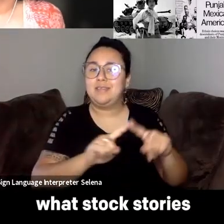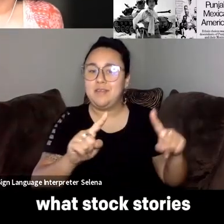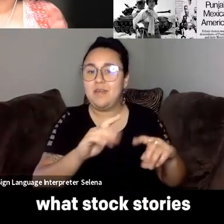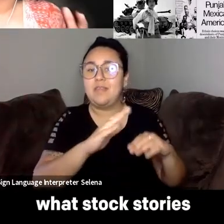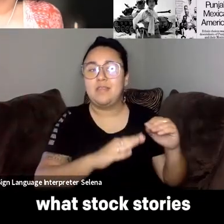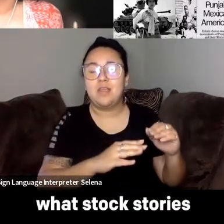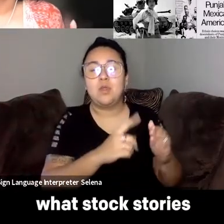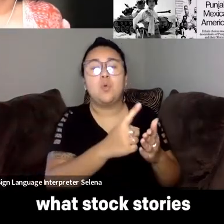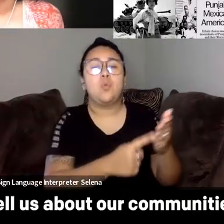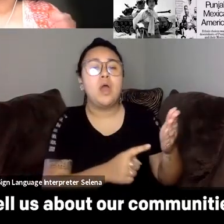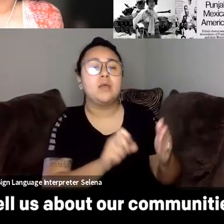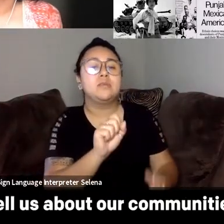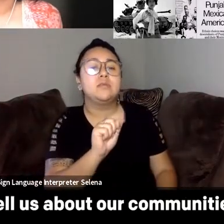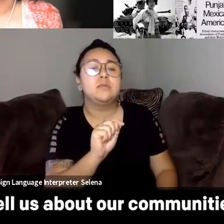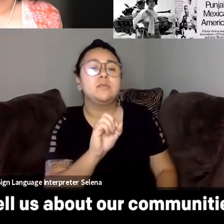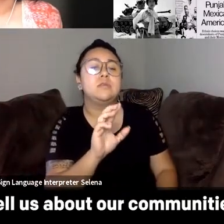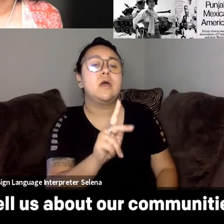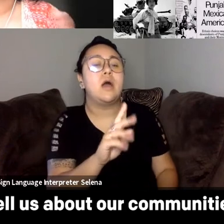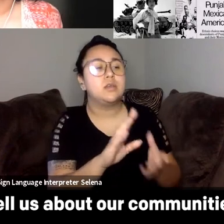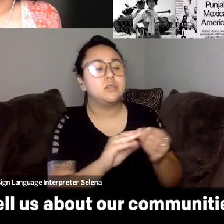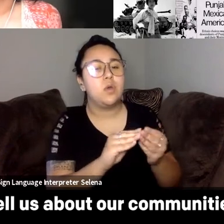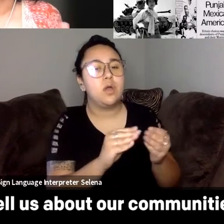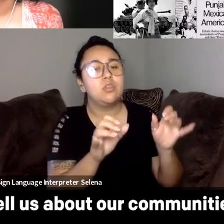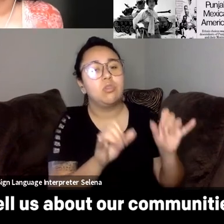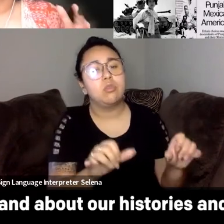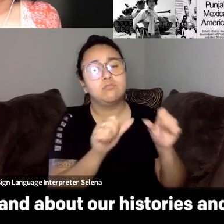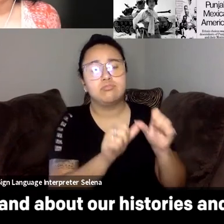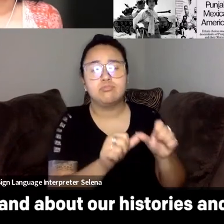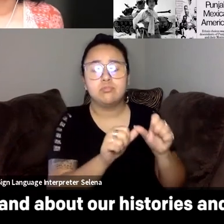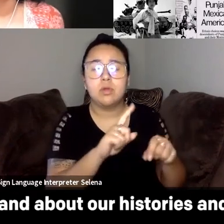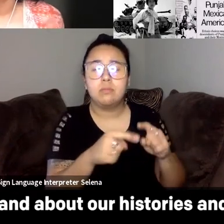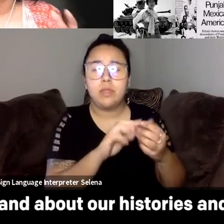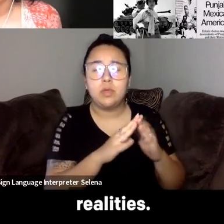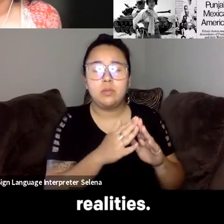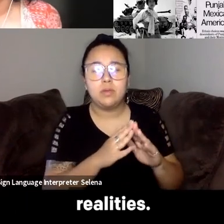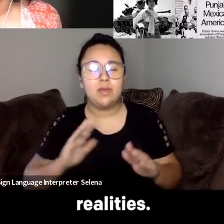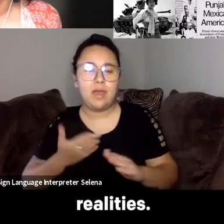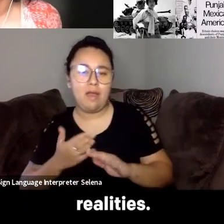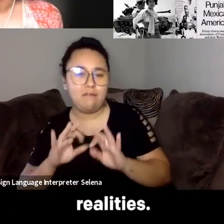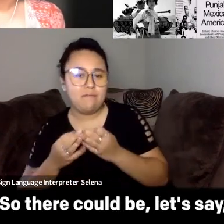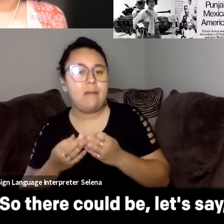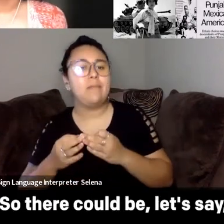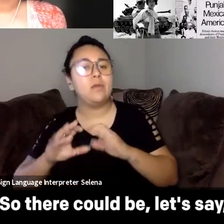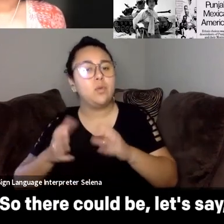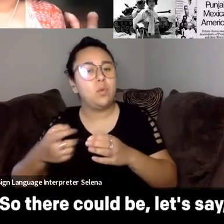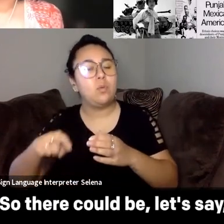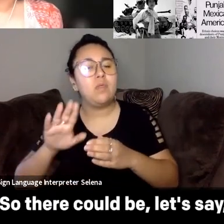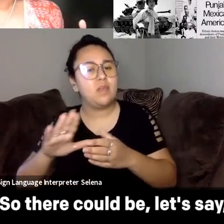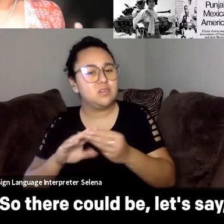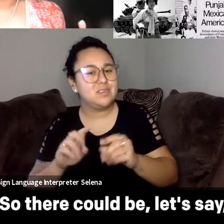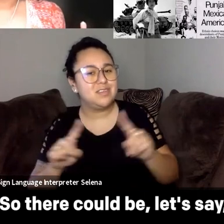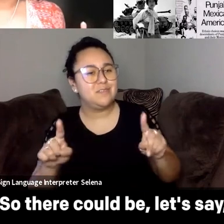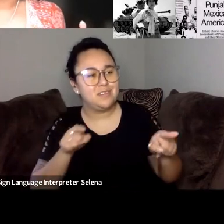what stock stories tell us about our communities and about our histories and realities, right? So there could